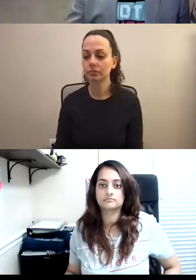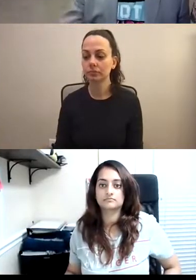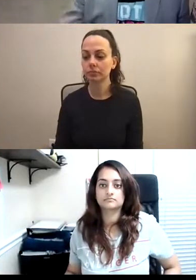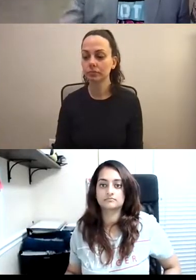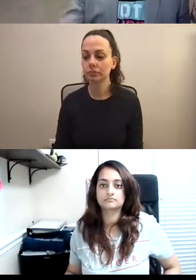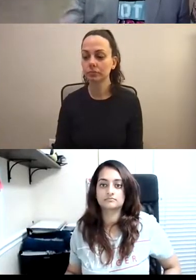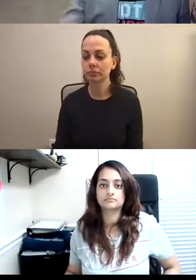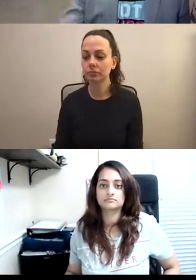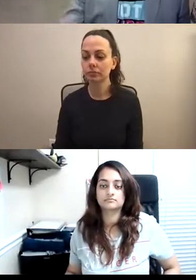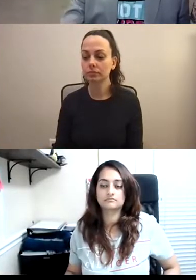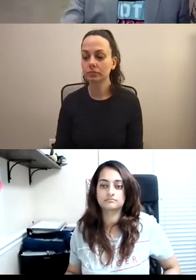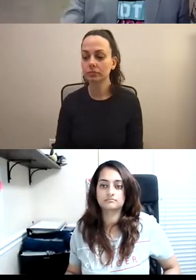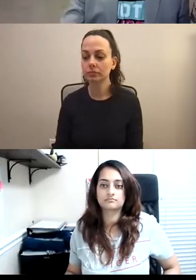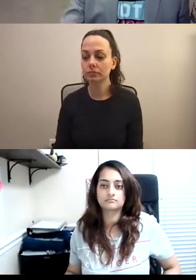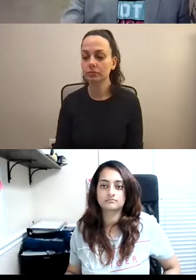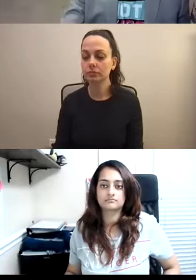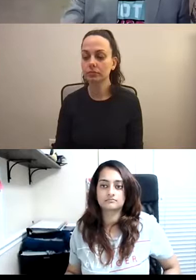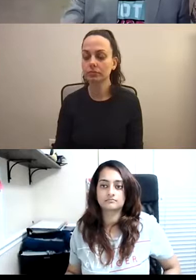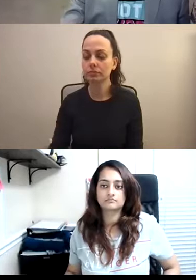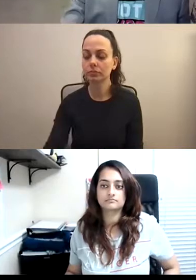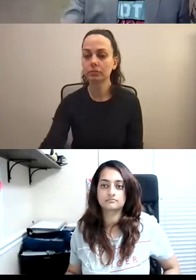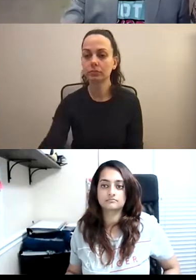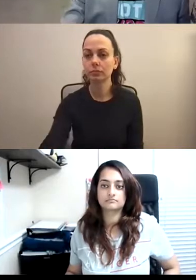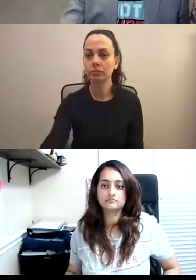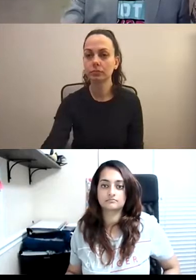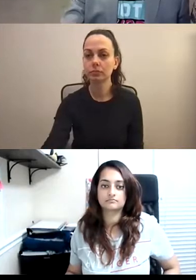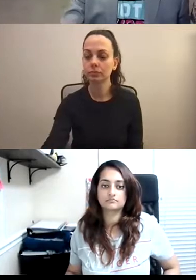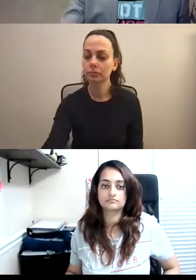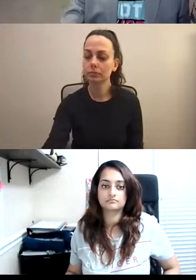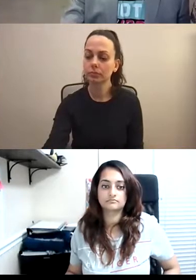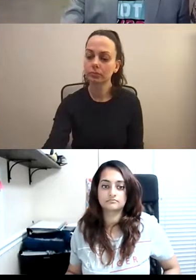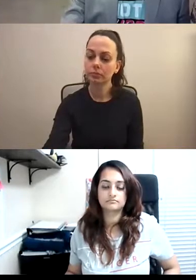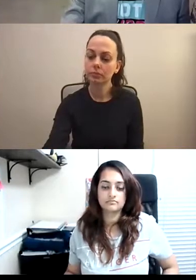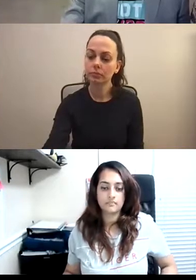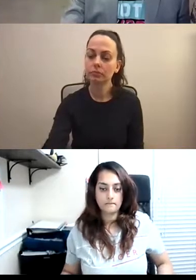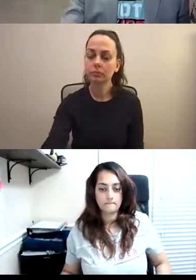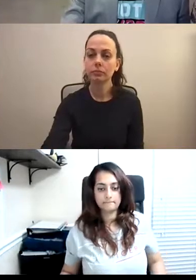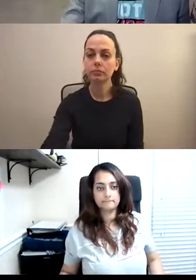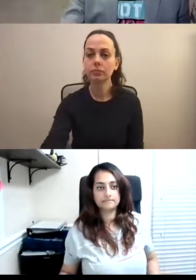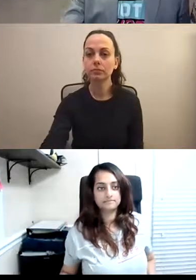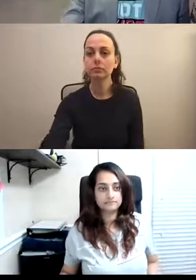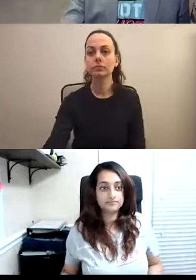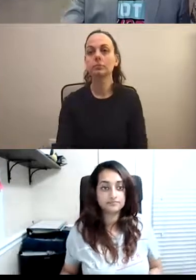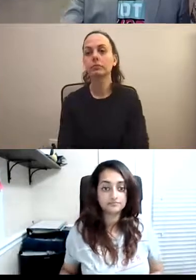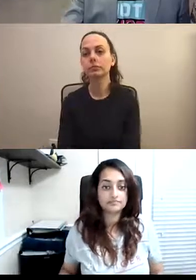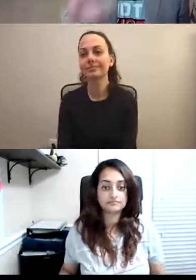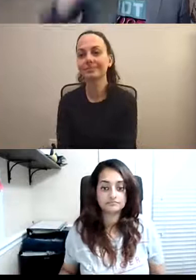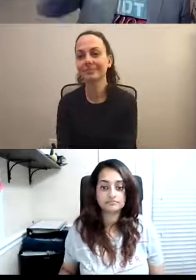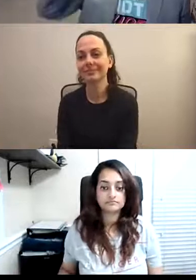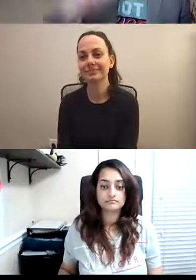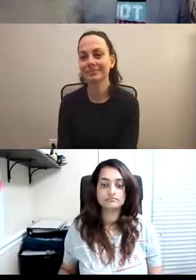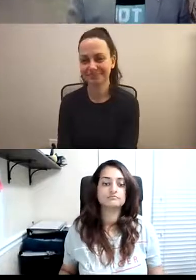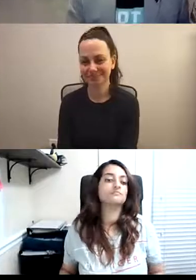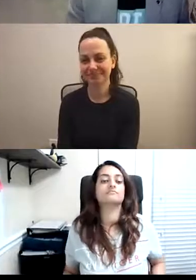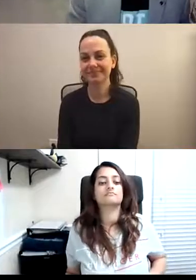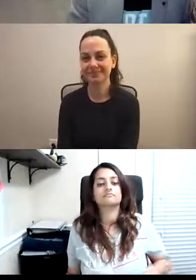I want to, before we sign off, I want to thank our 4 panelists and our interpreters